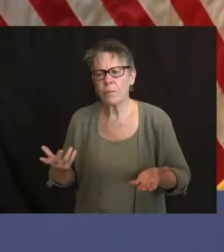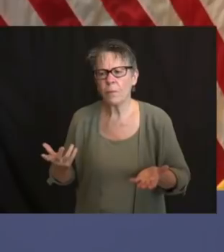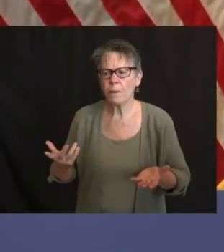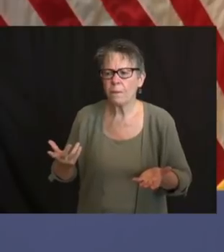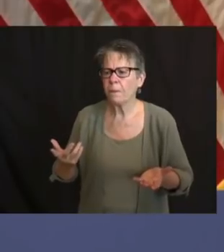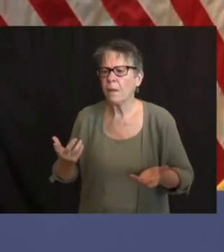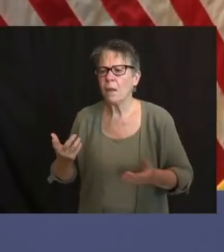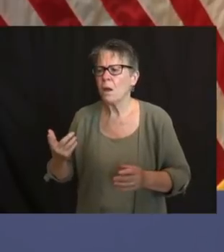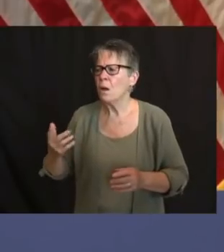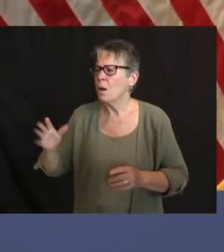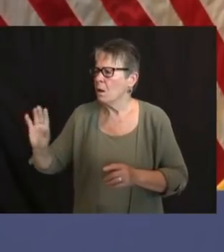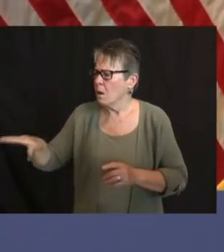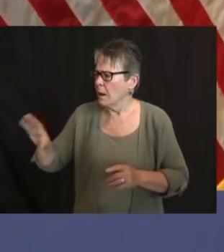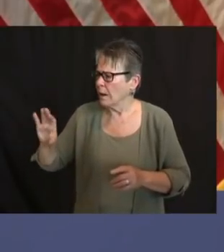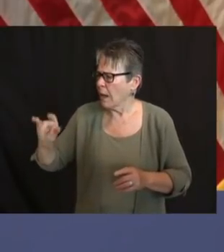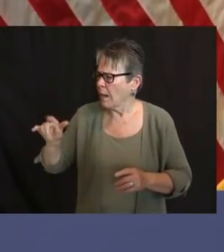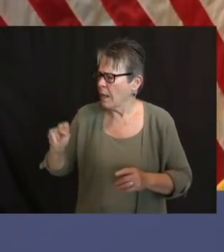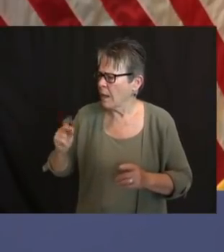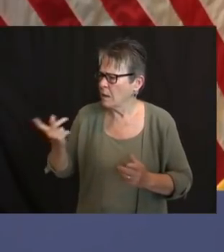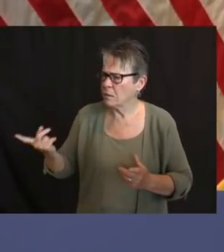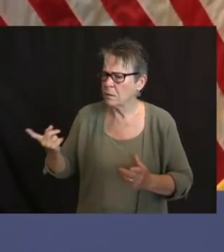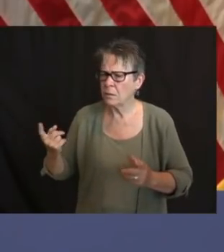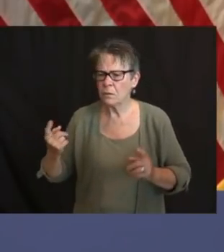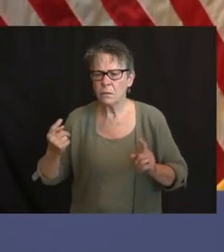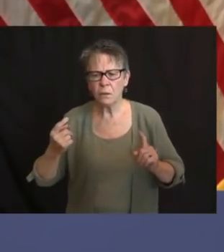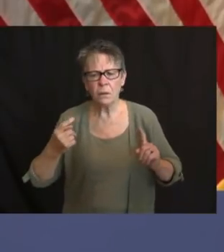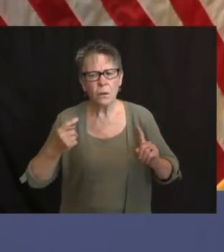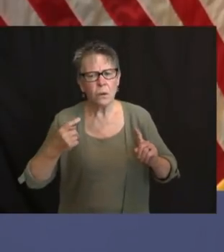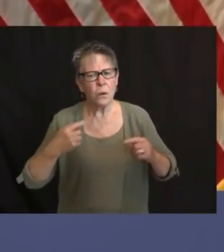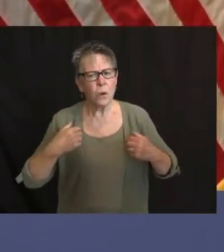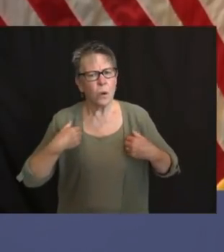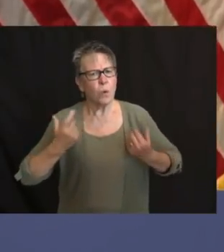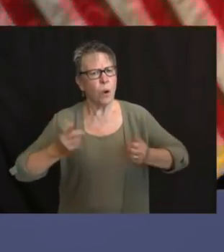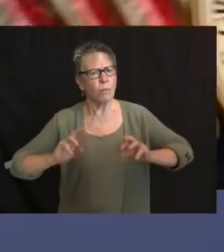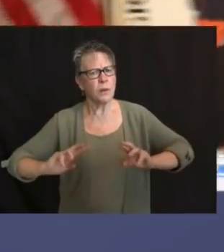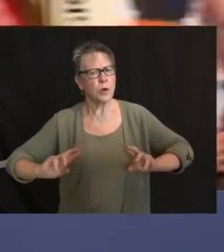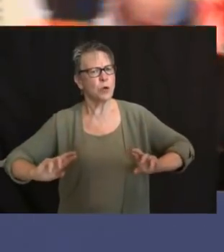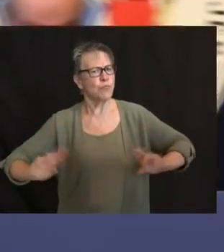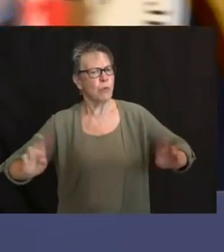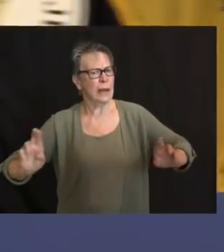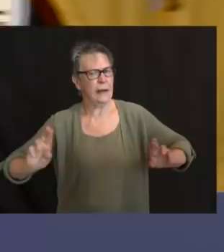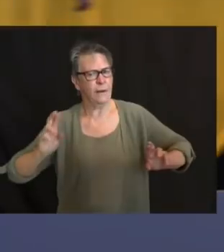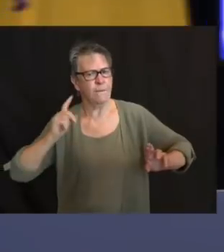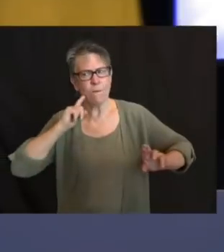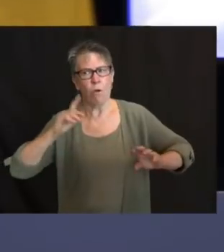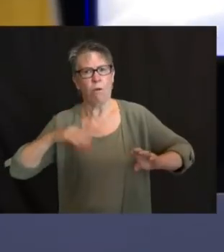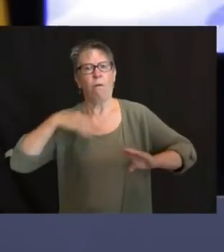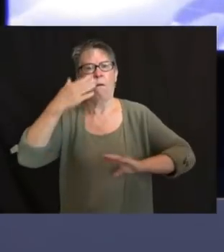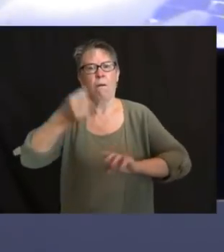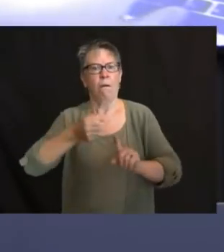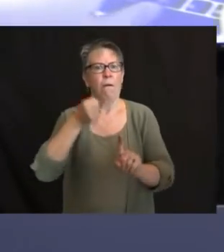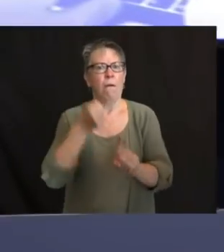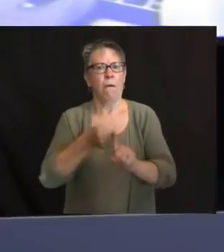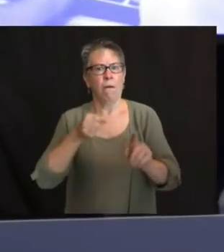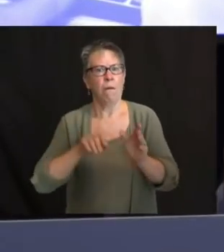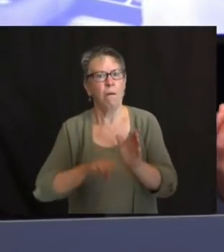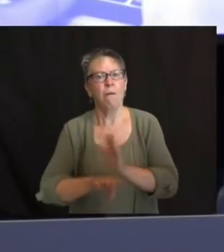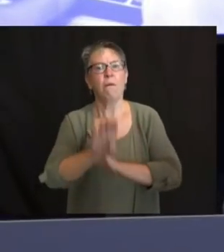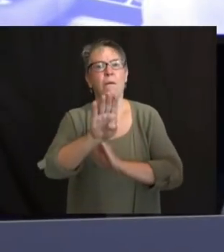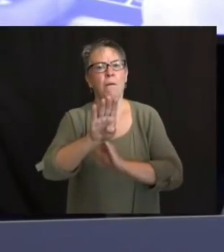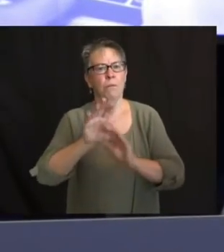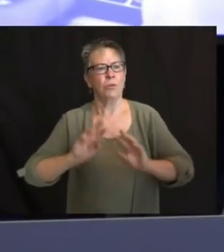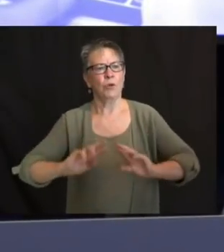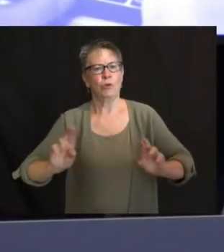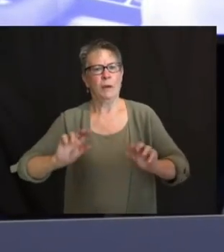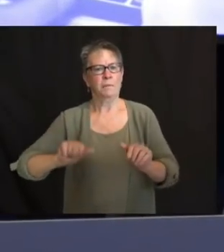There's no question about it, including with ventilators, which was not part of your question, but Pat? Thanks, Gov. We meet just about every other day. The PPE